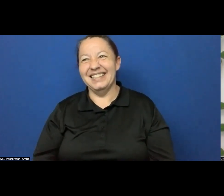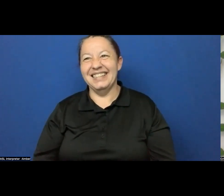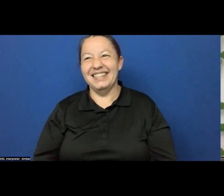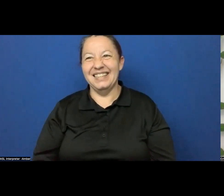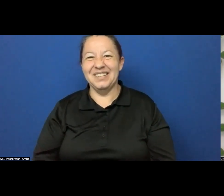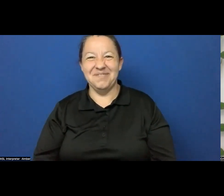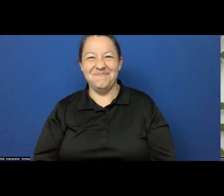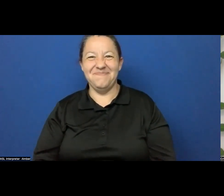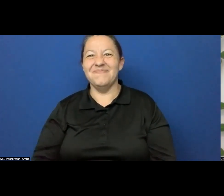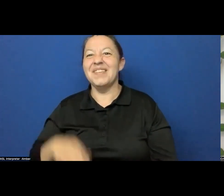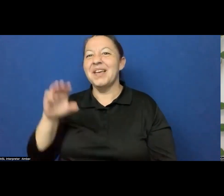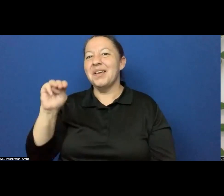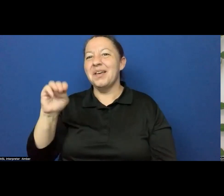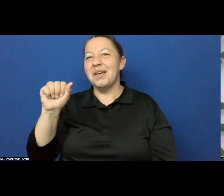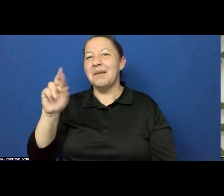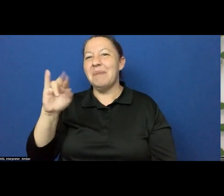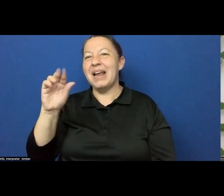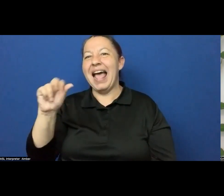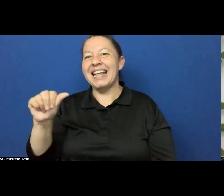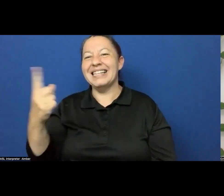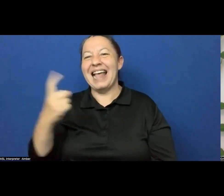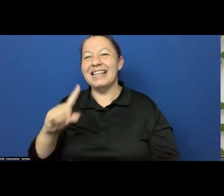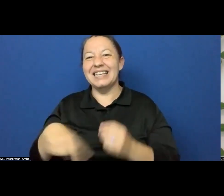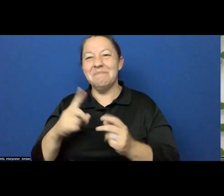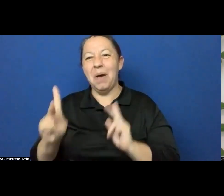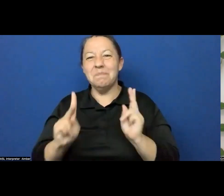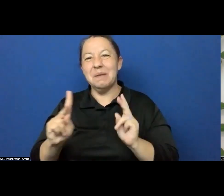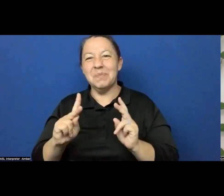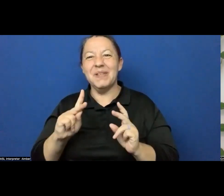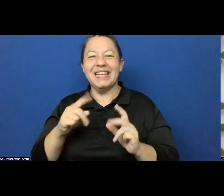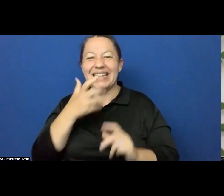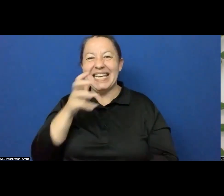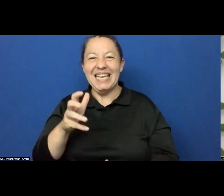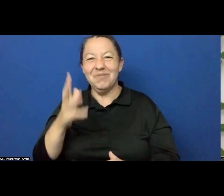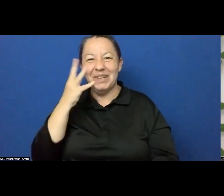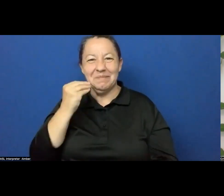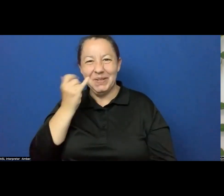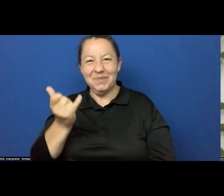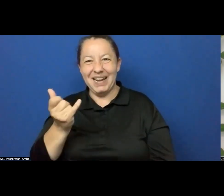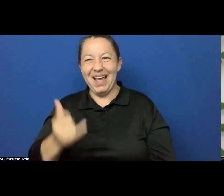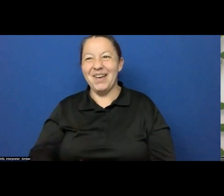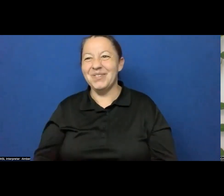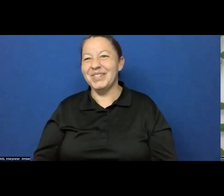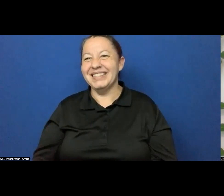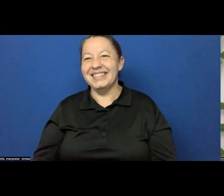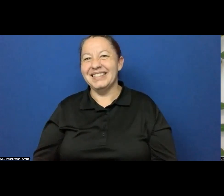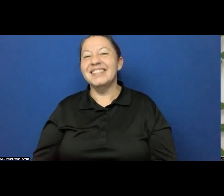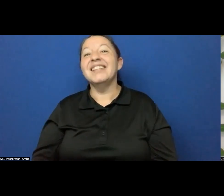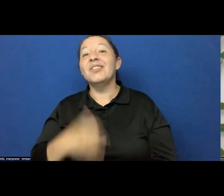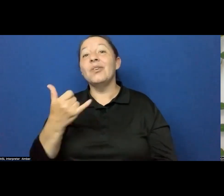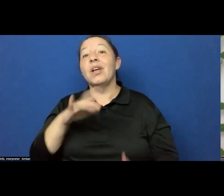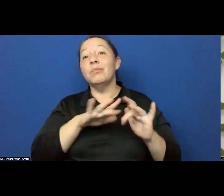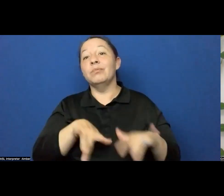Yeah, Mariana's asking how folks are doing in the heat. Oof. Okay, I'm gonna shut the recording